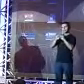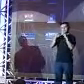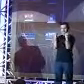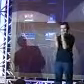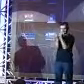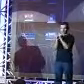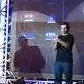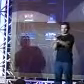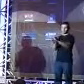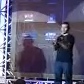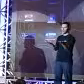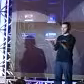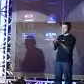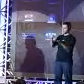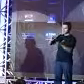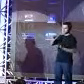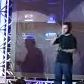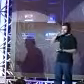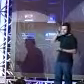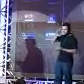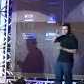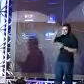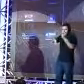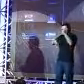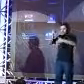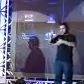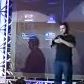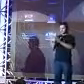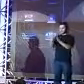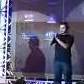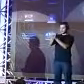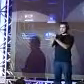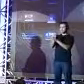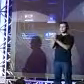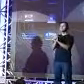But you see, the concentration of power